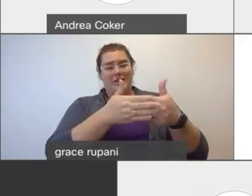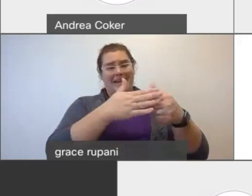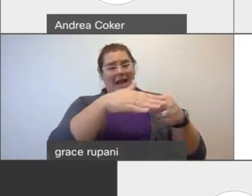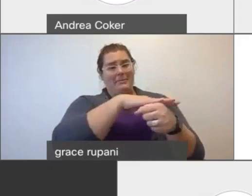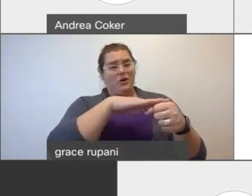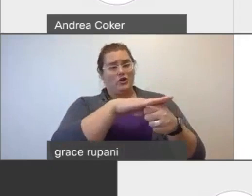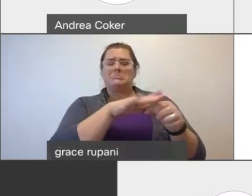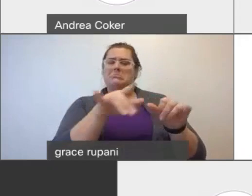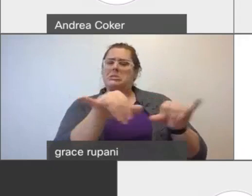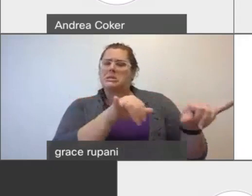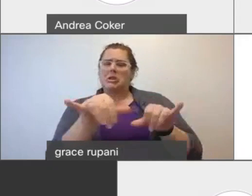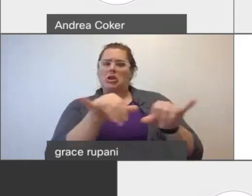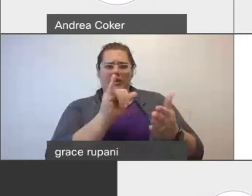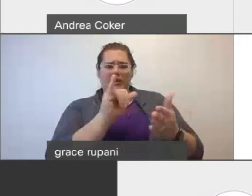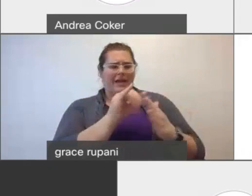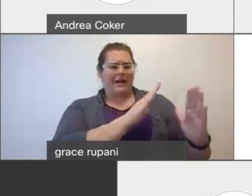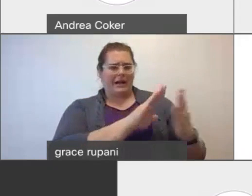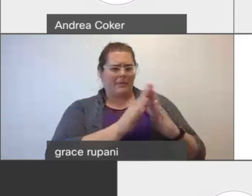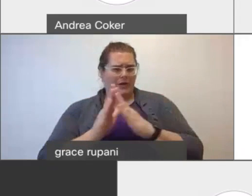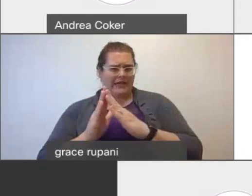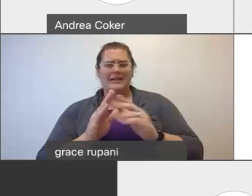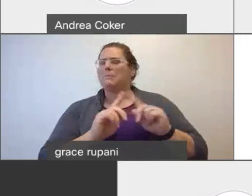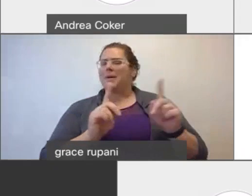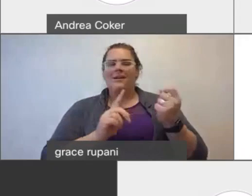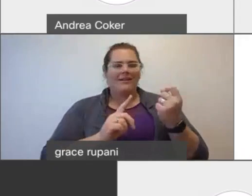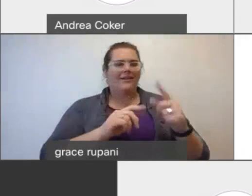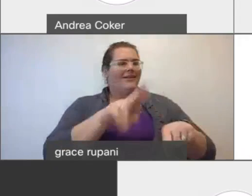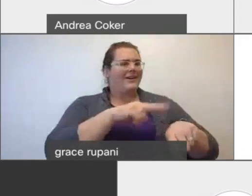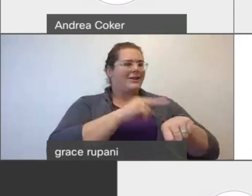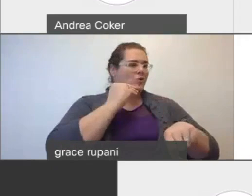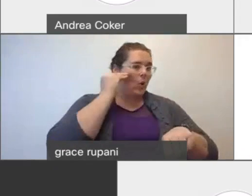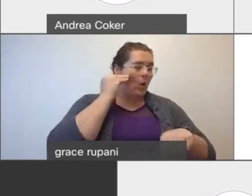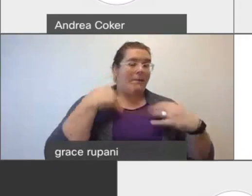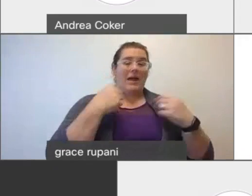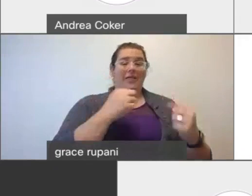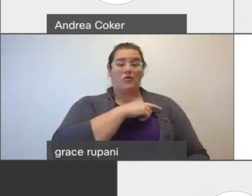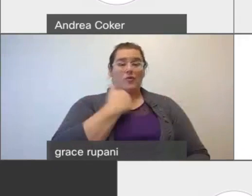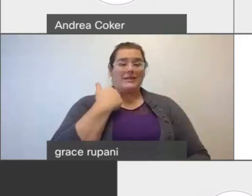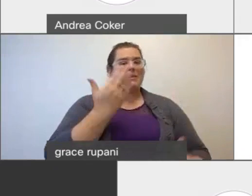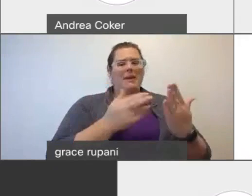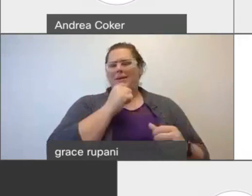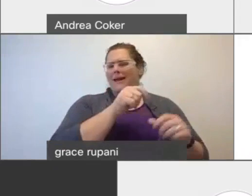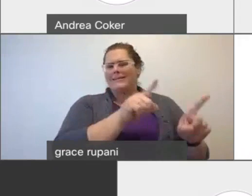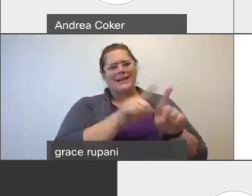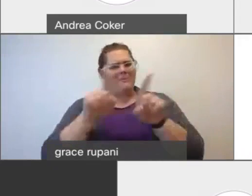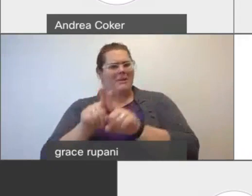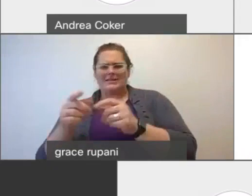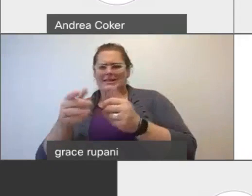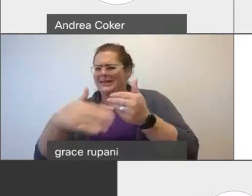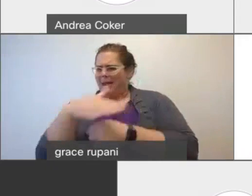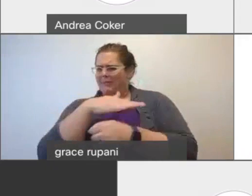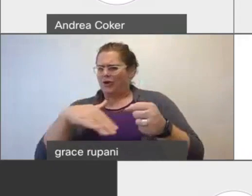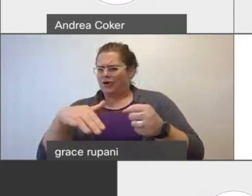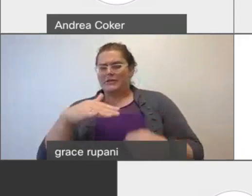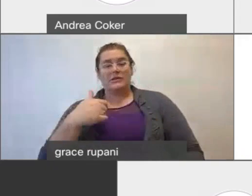health issues of those in natural homes are likely not the same as their neighbors. It's an assumption there. Have